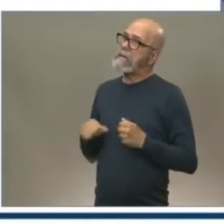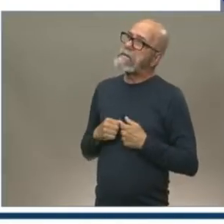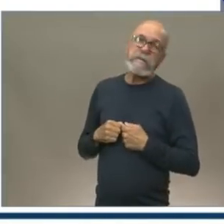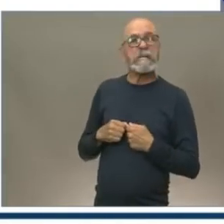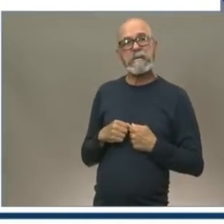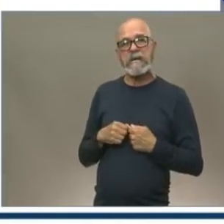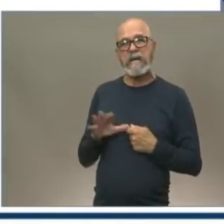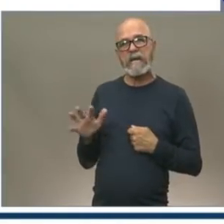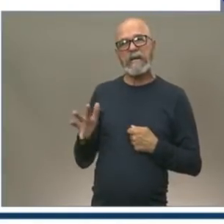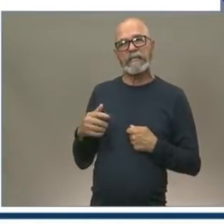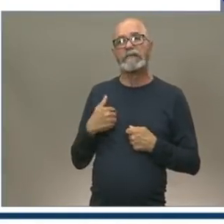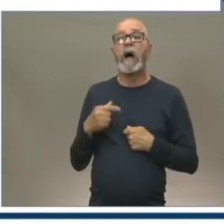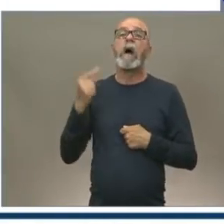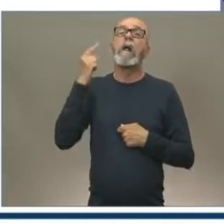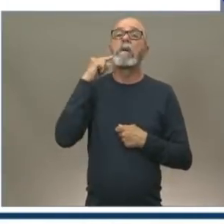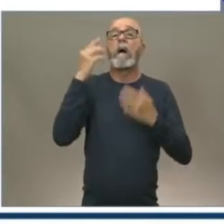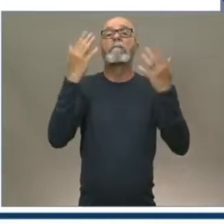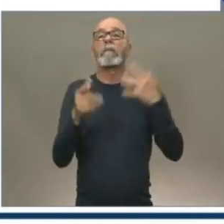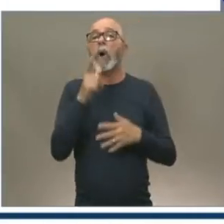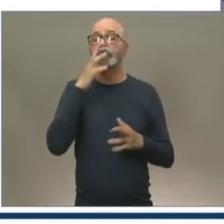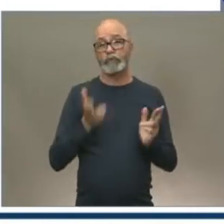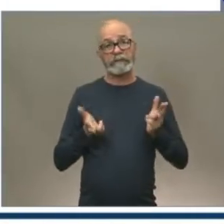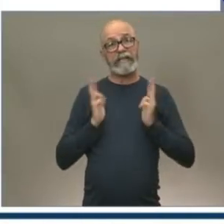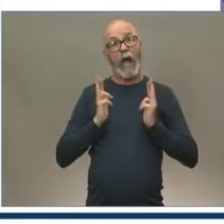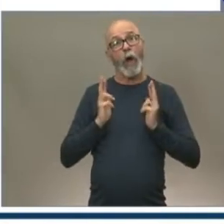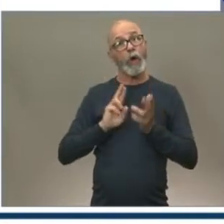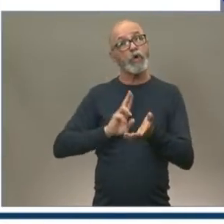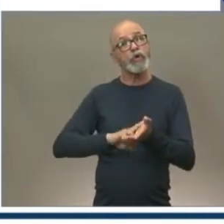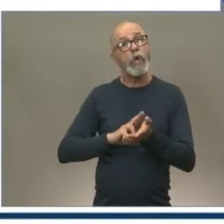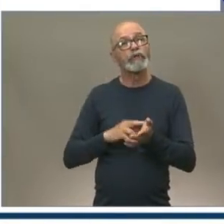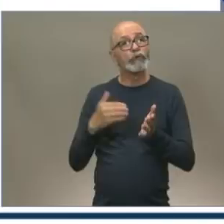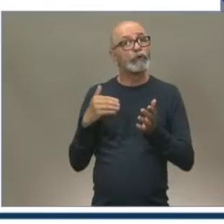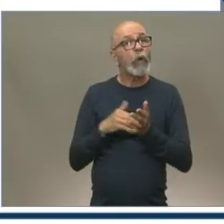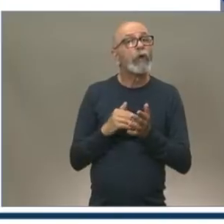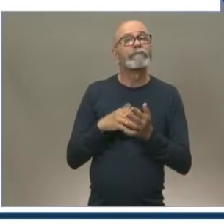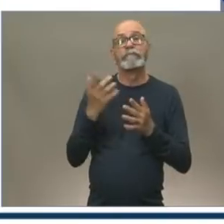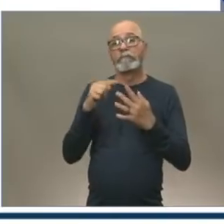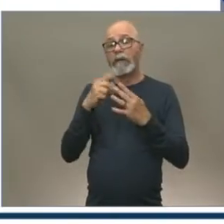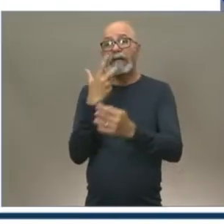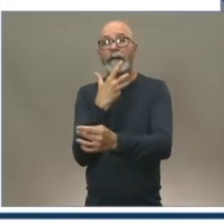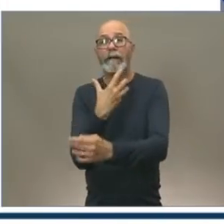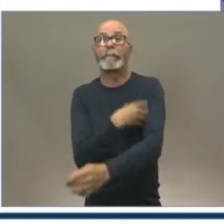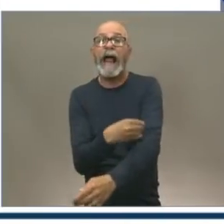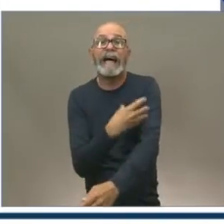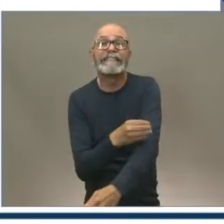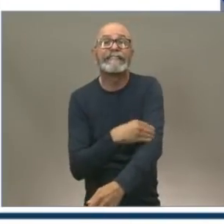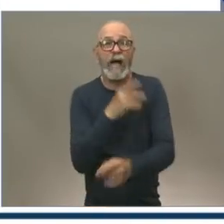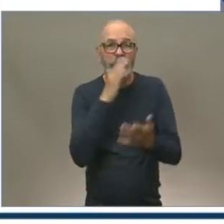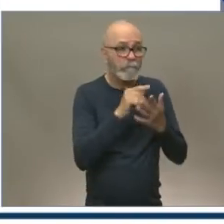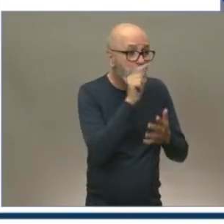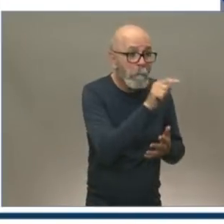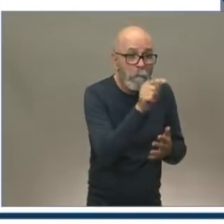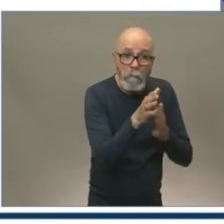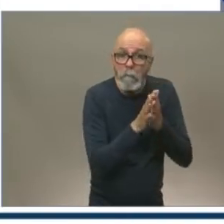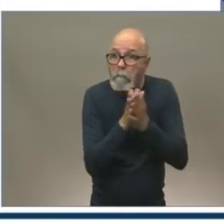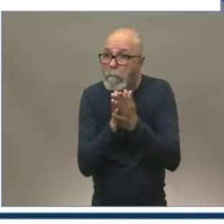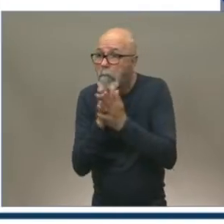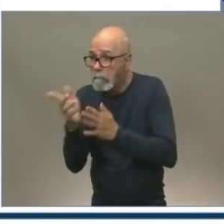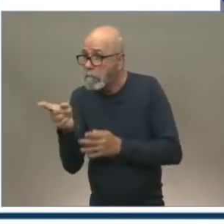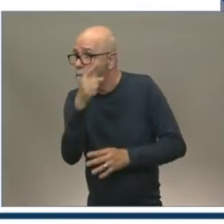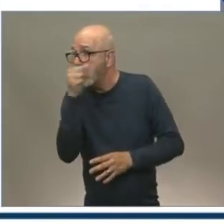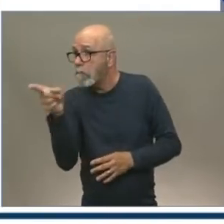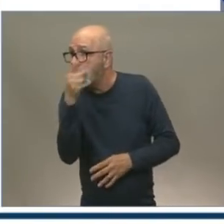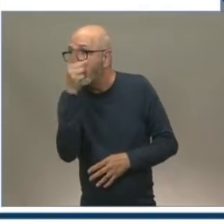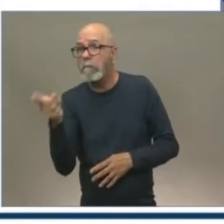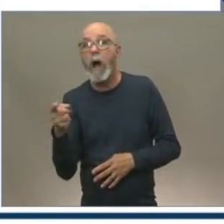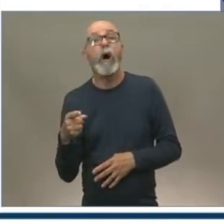out to retired nurses. We have some working at our vaccination clinic. So that's the type of creative thinking that we're thinking about. I can't guarantee you